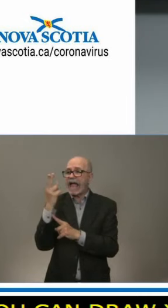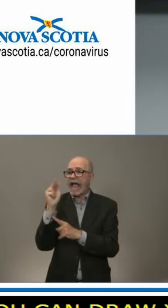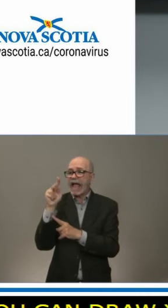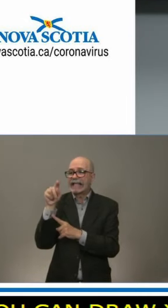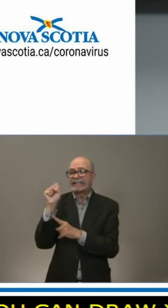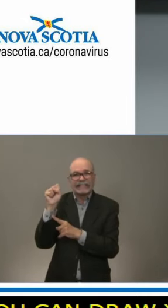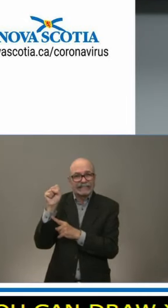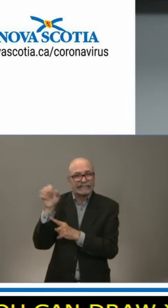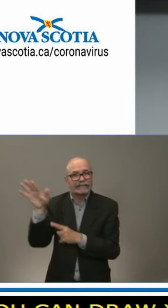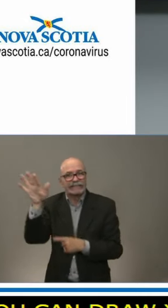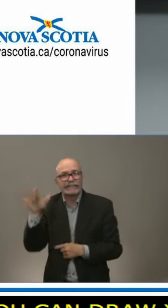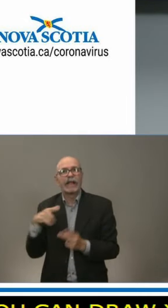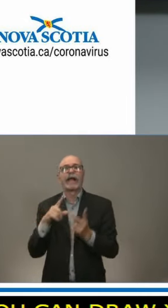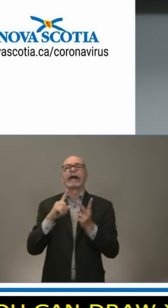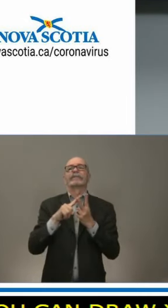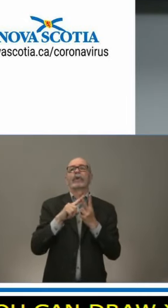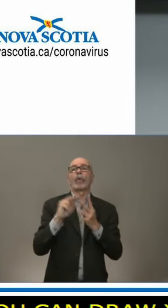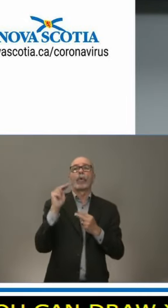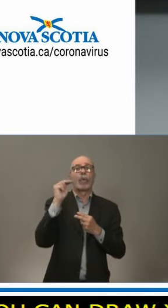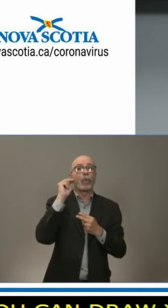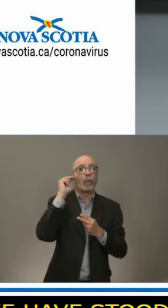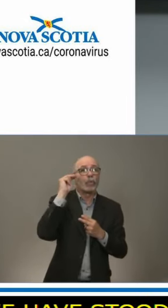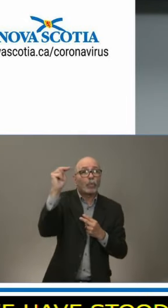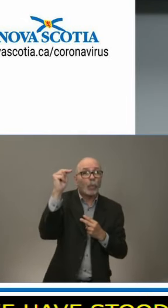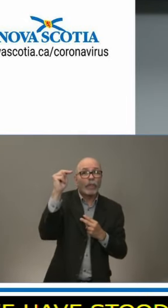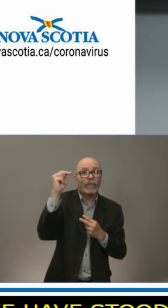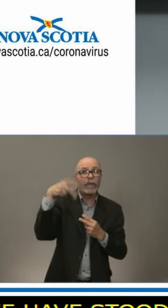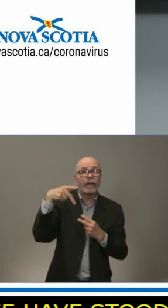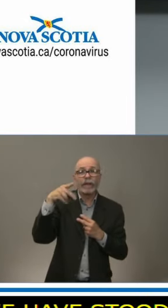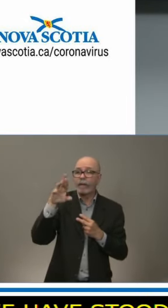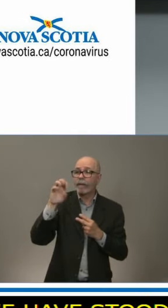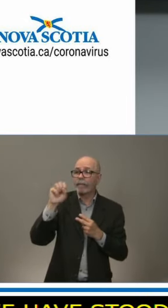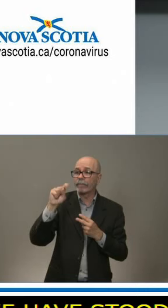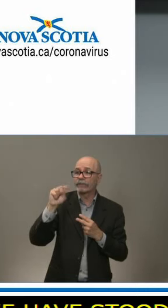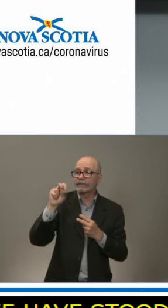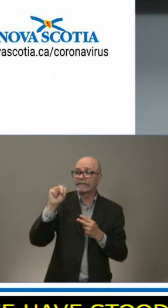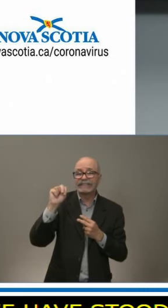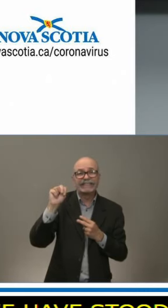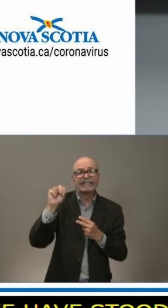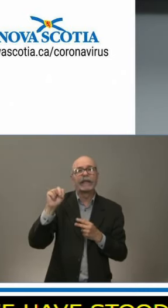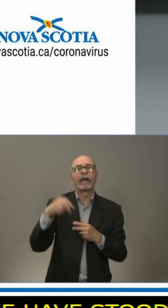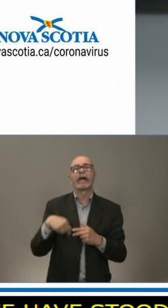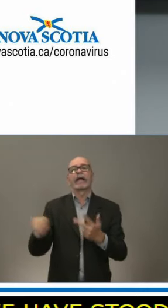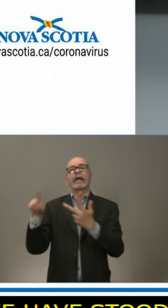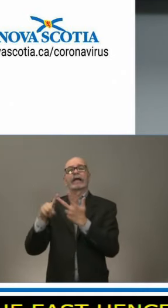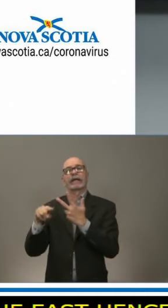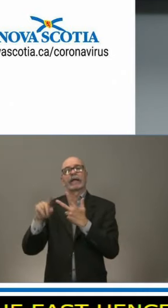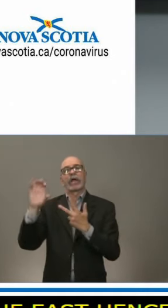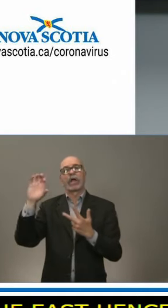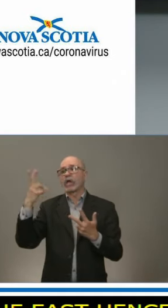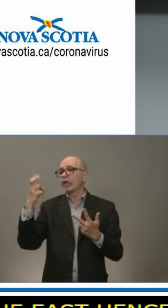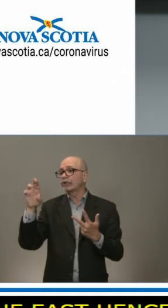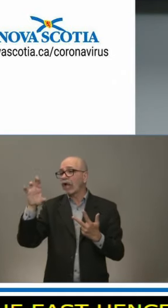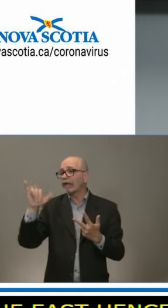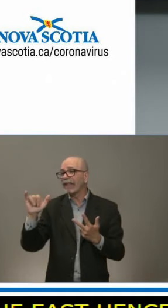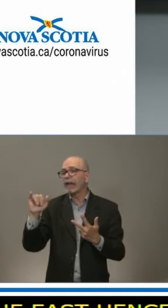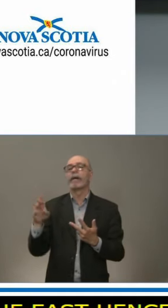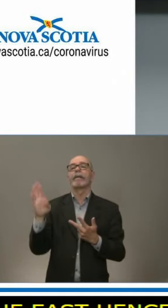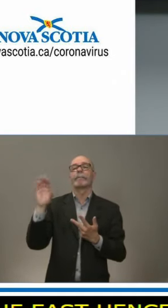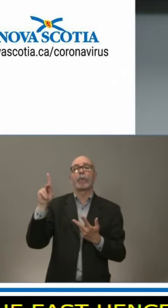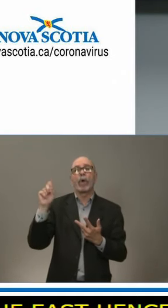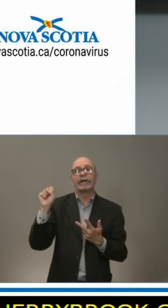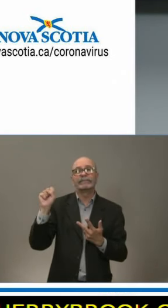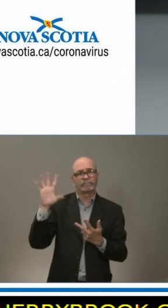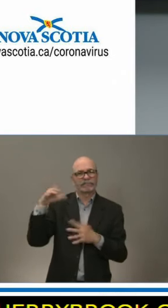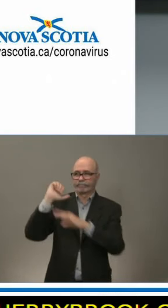epidemiology is showing, where we have increased disease activity and other factors that would require us to put the temporary